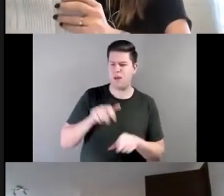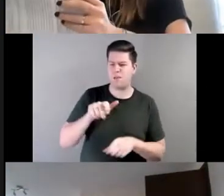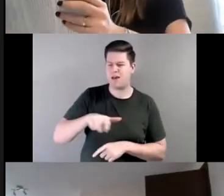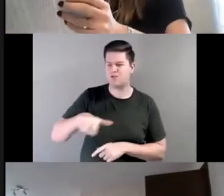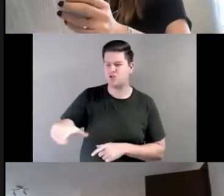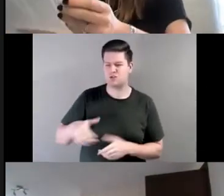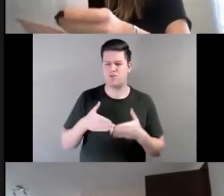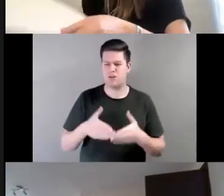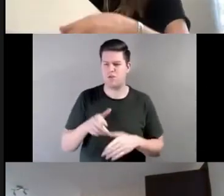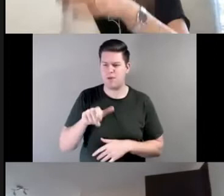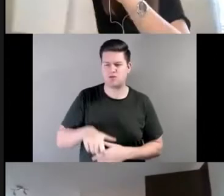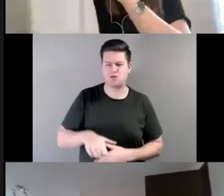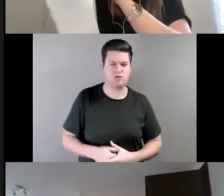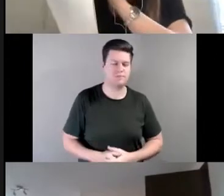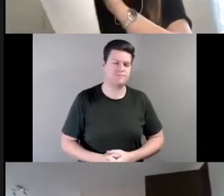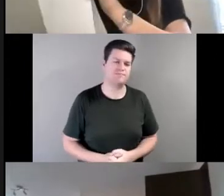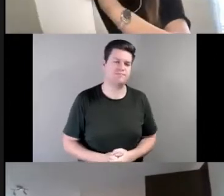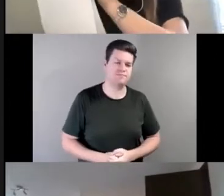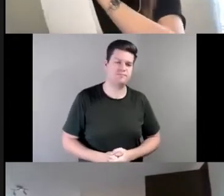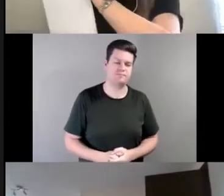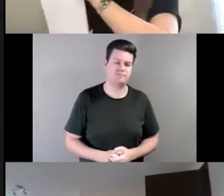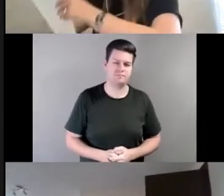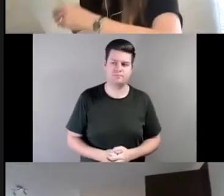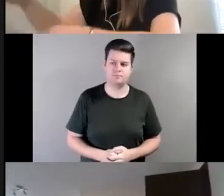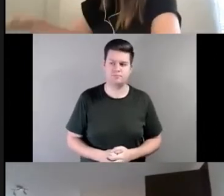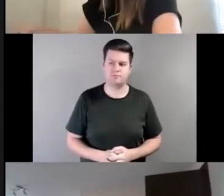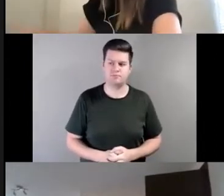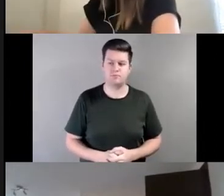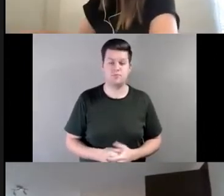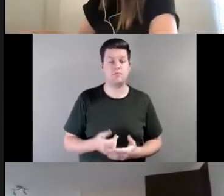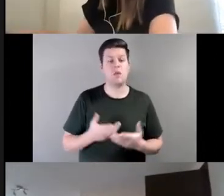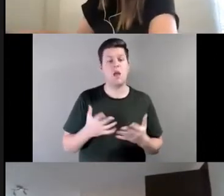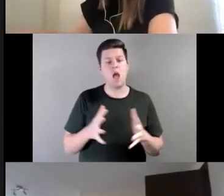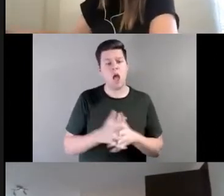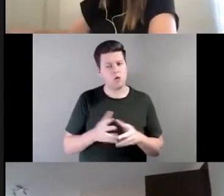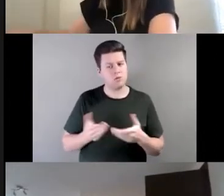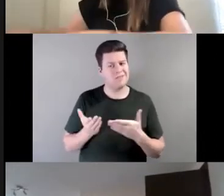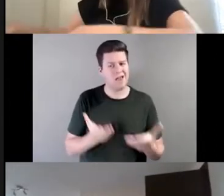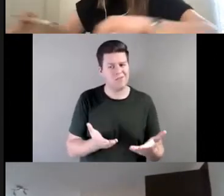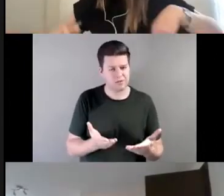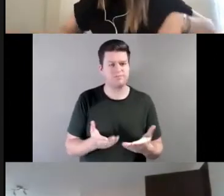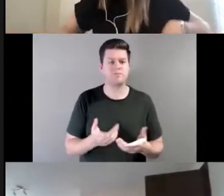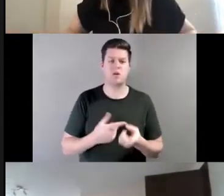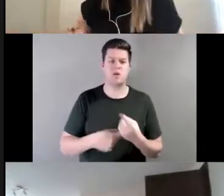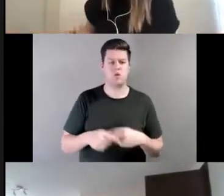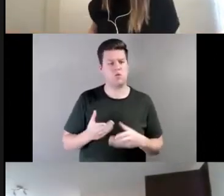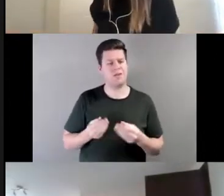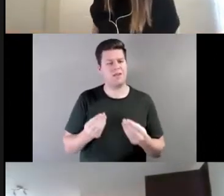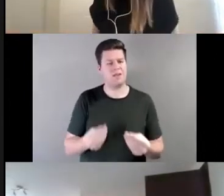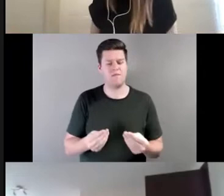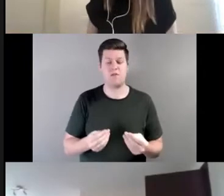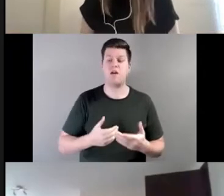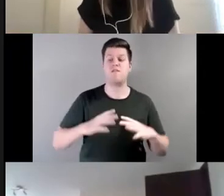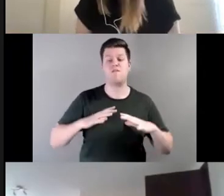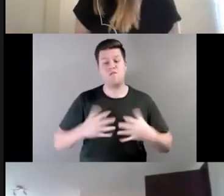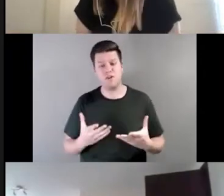So how is this being delivered? We deliver free or discounted travel using the National Entitlement Card